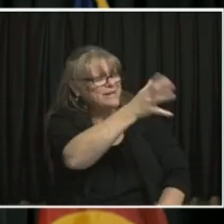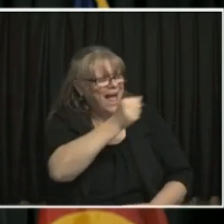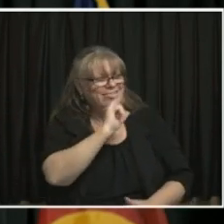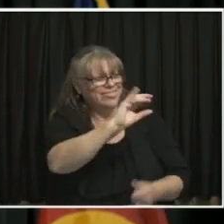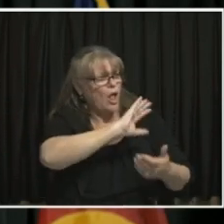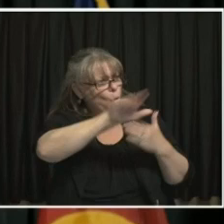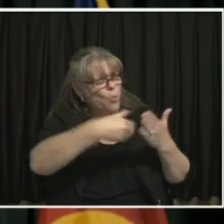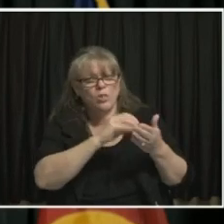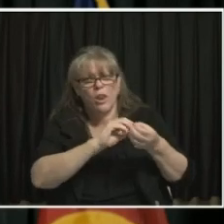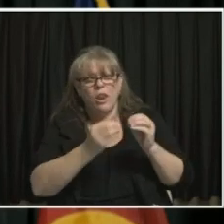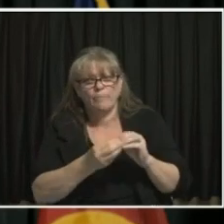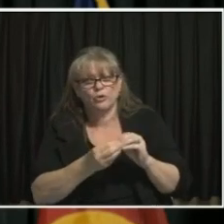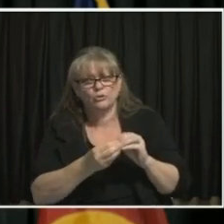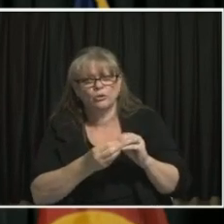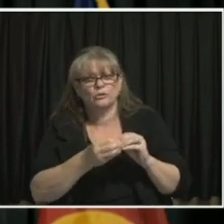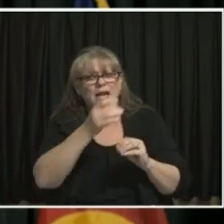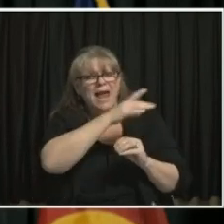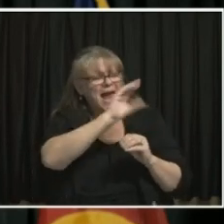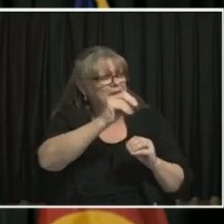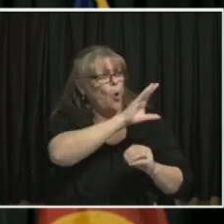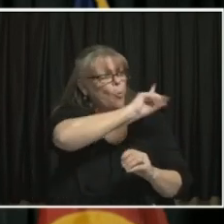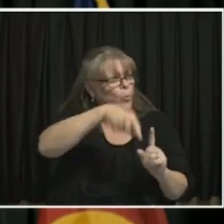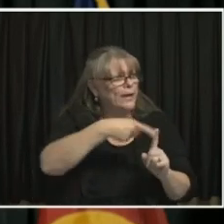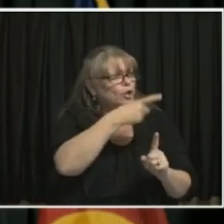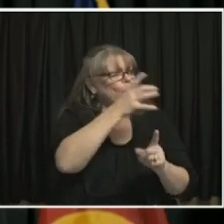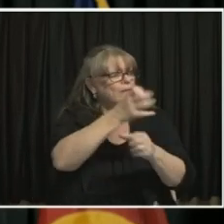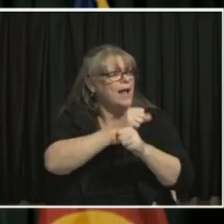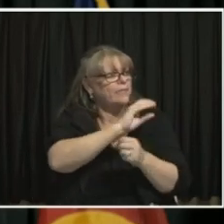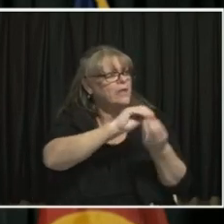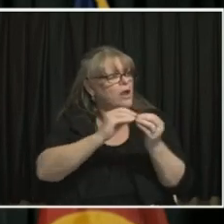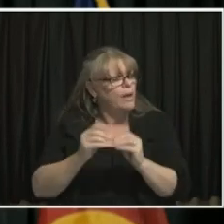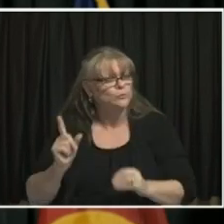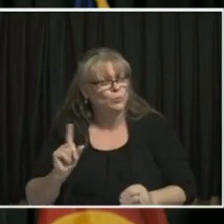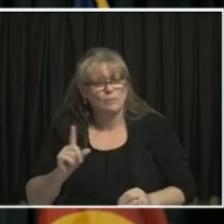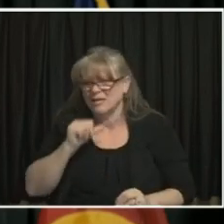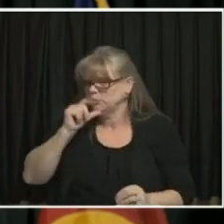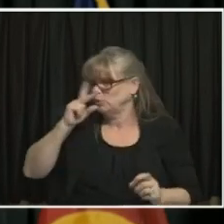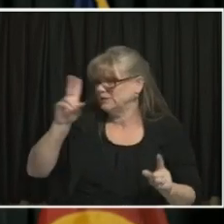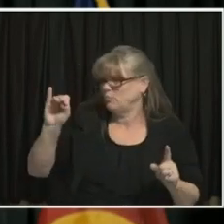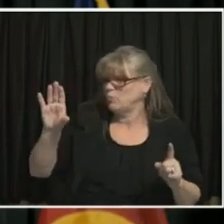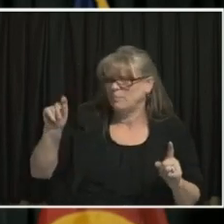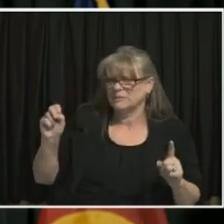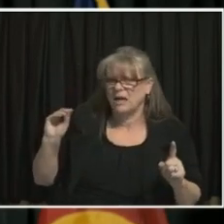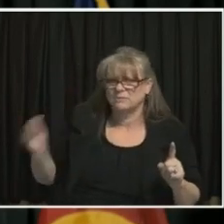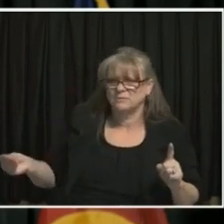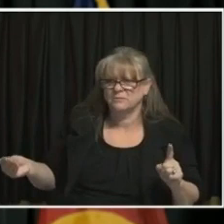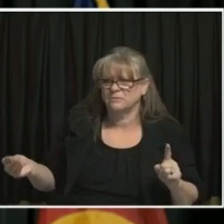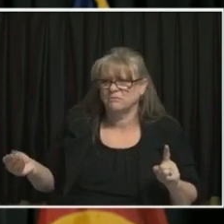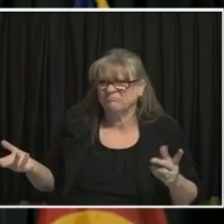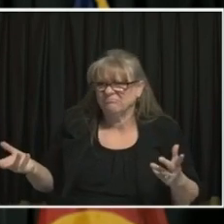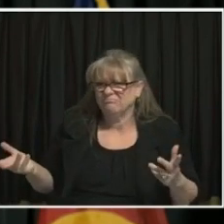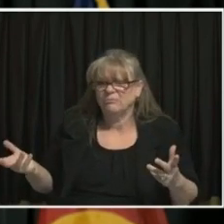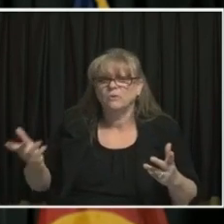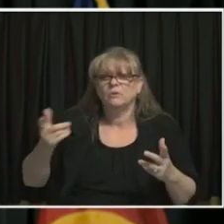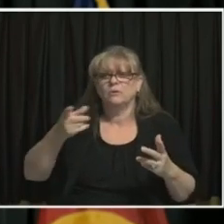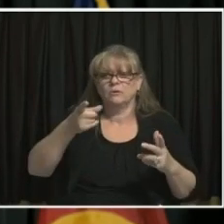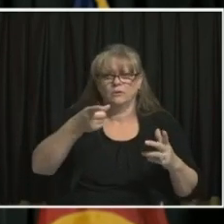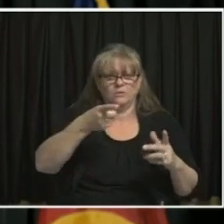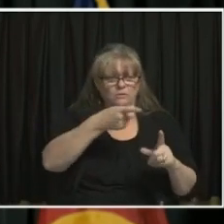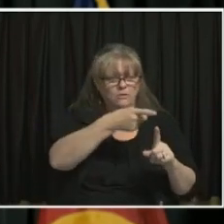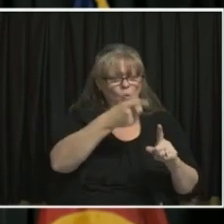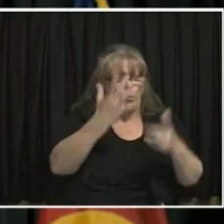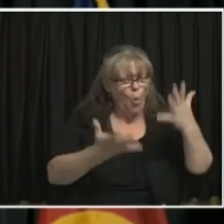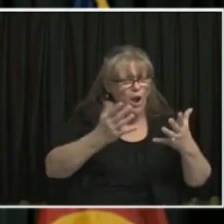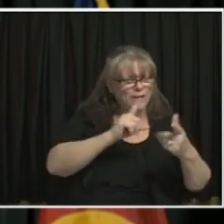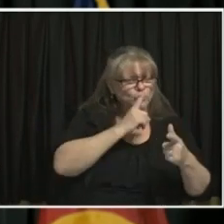of what's good, what's bad, and what might trigger you to close things down a little bit more? Both our state modeling and most national